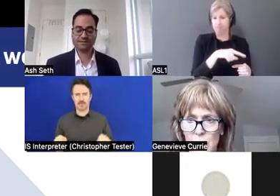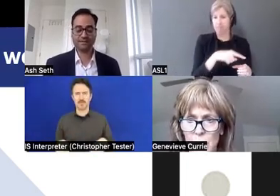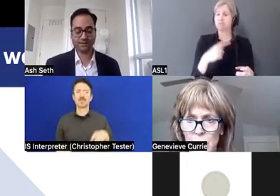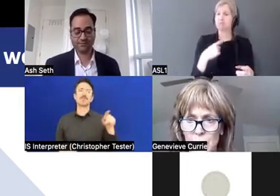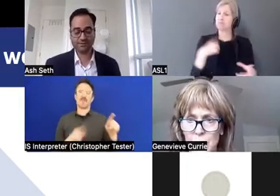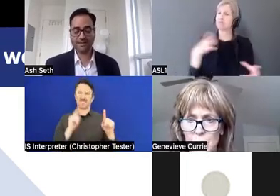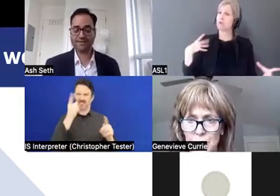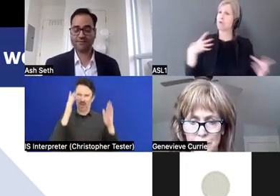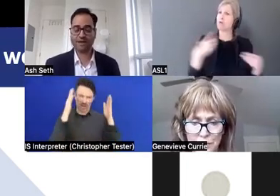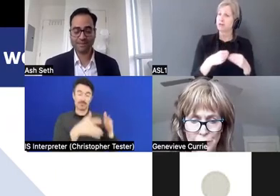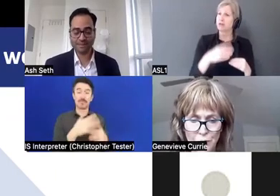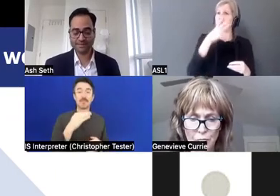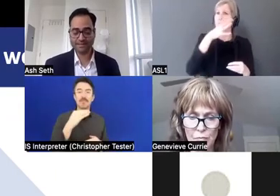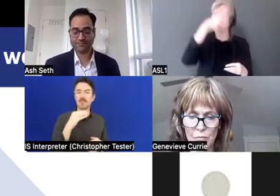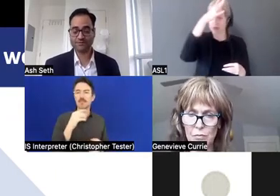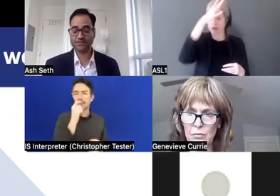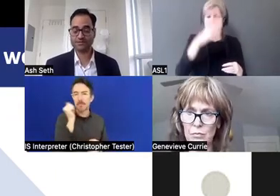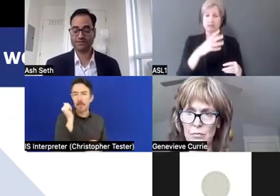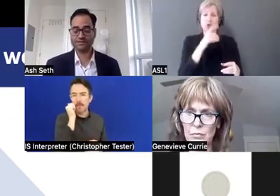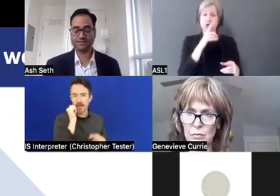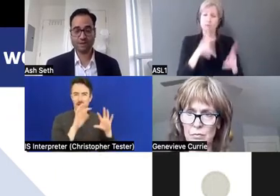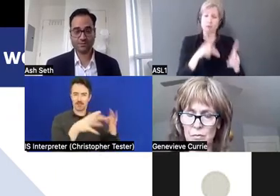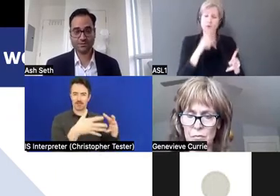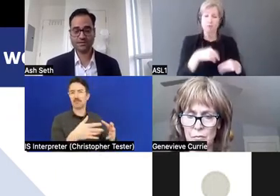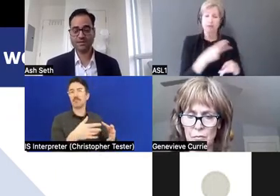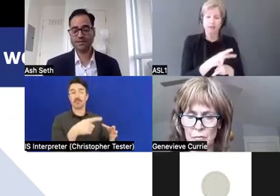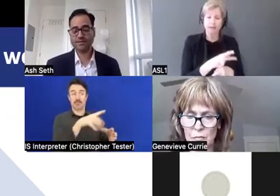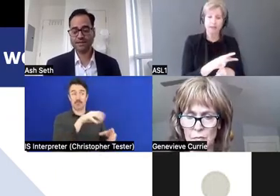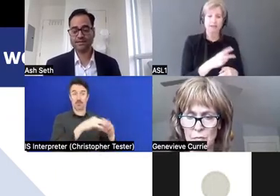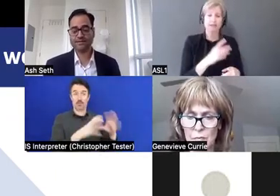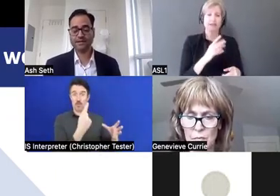parents, caregivers, and their families experienced